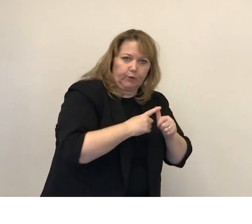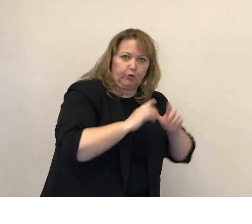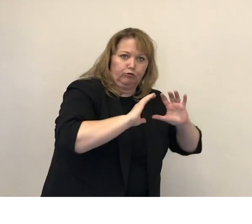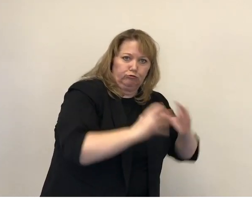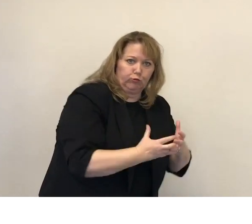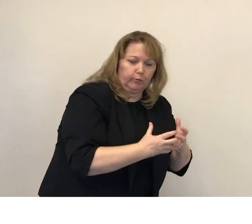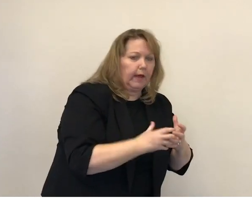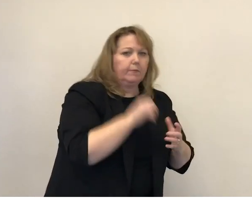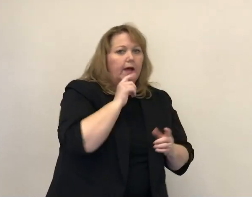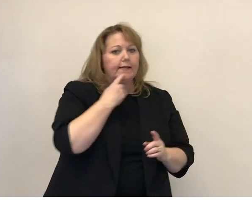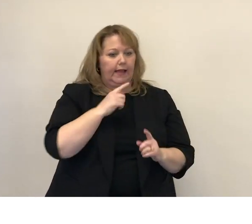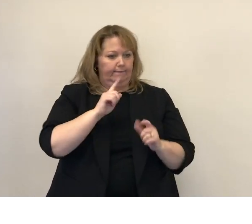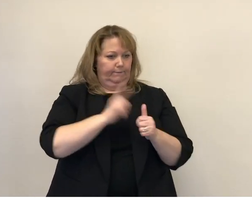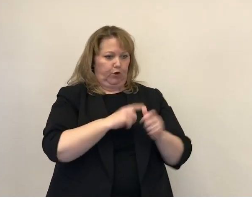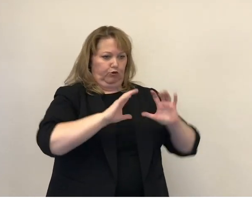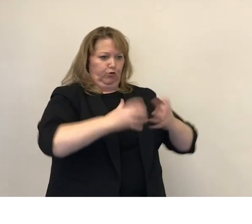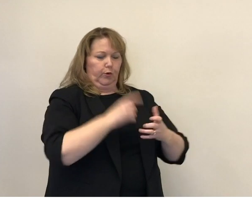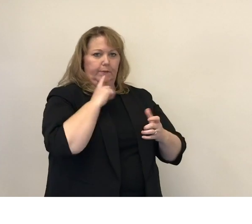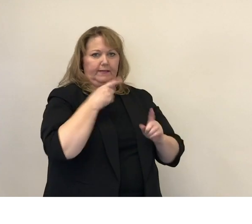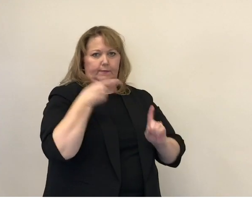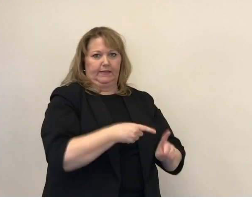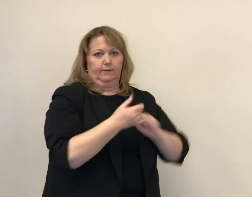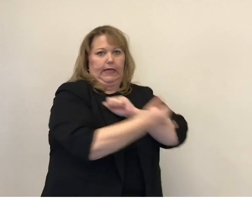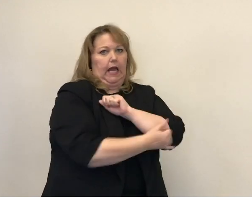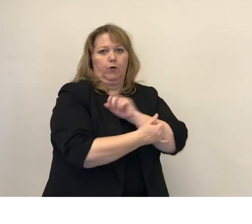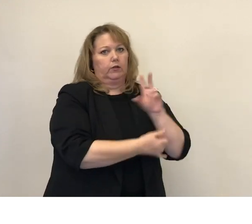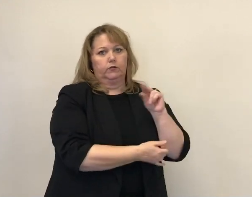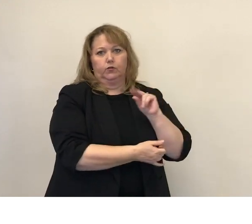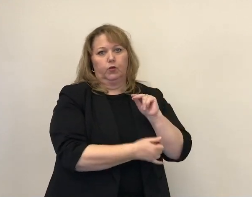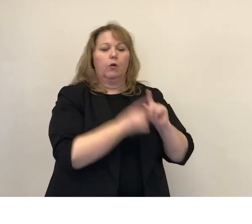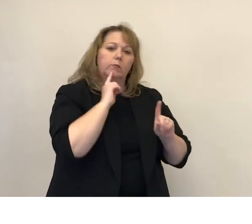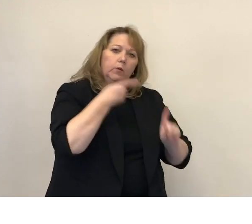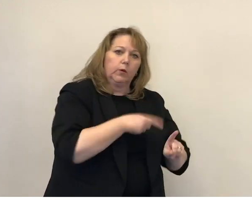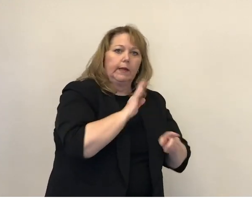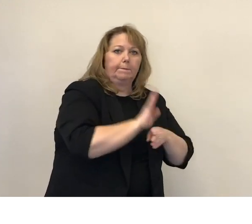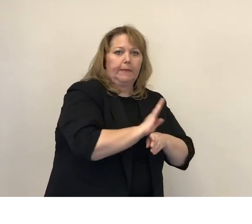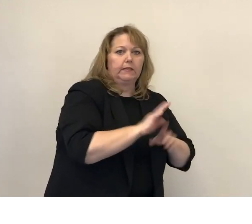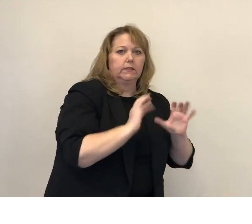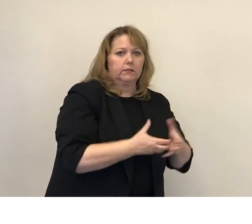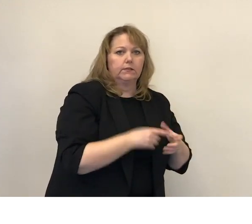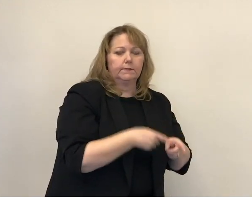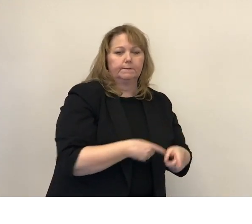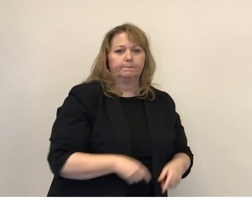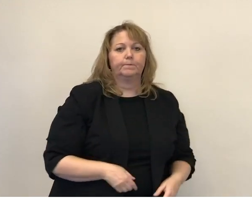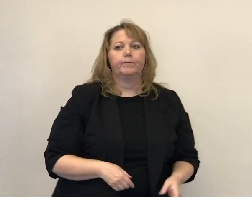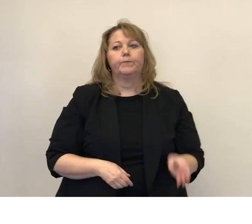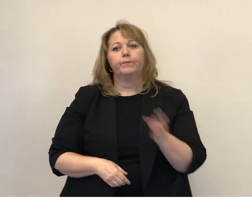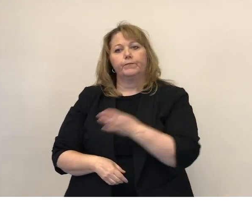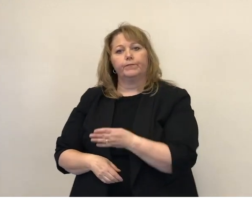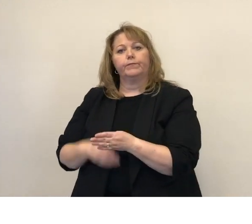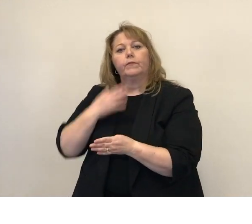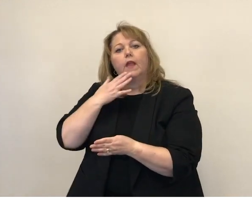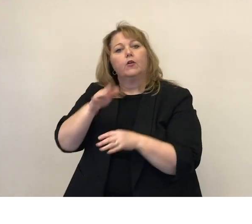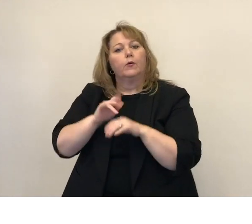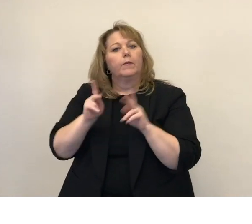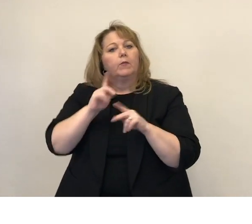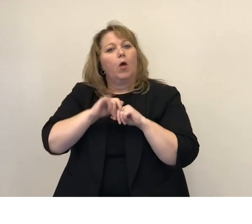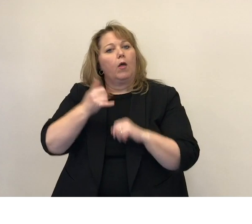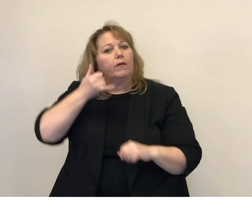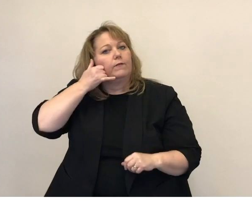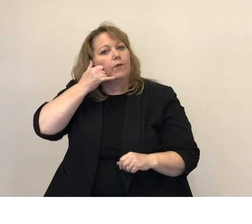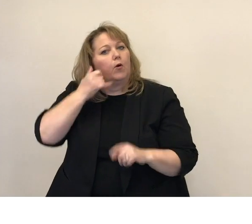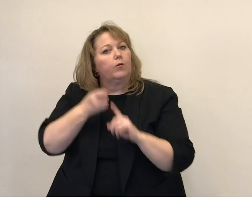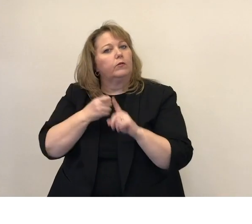it will not be just everything back to normal even in those areas. Thanks, Michelle. We're going to go back to the folks who are on the phone. Joe Bartels